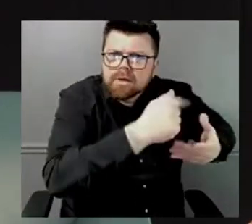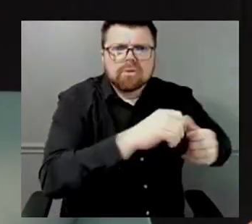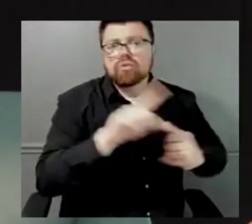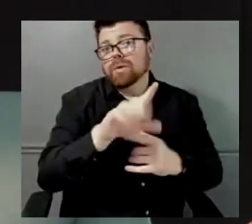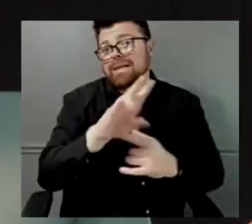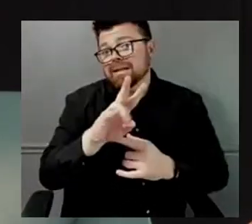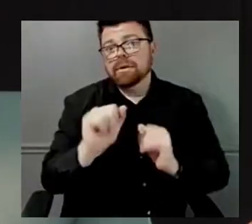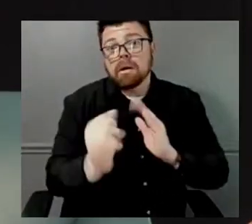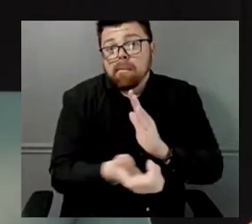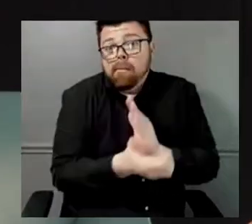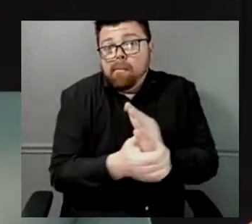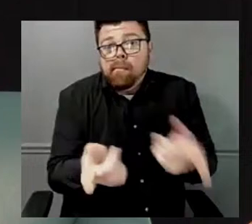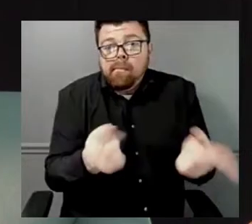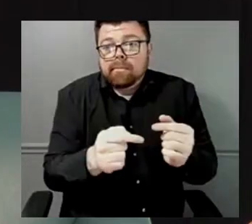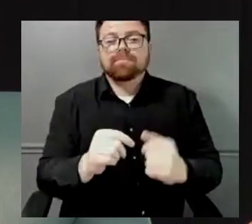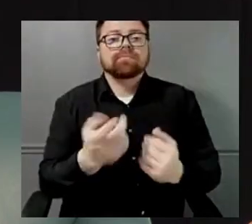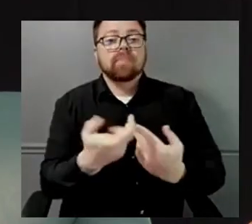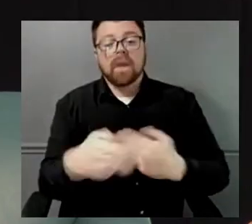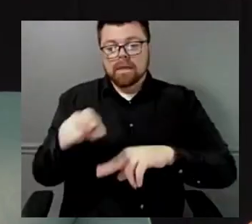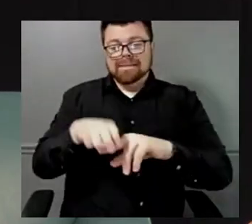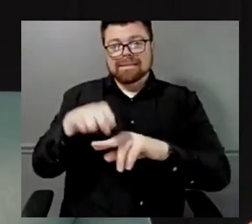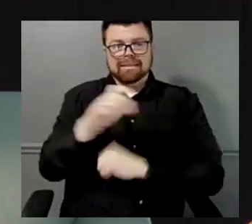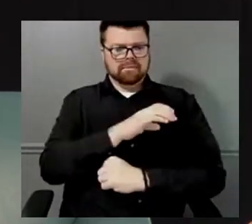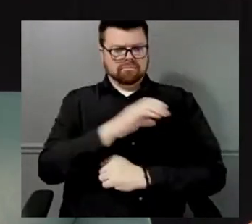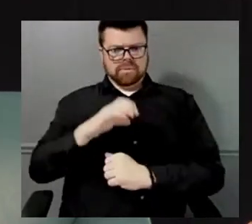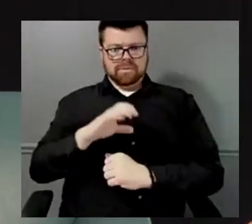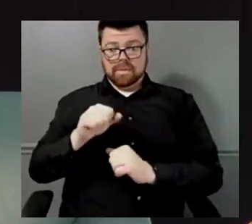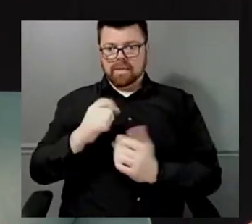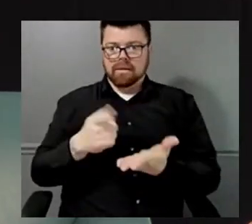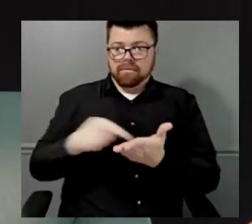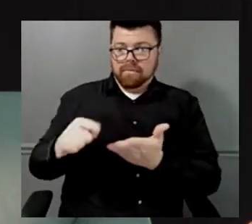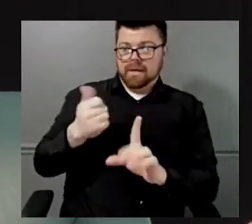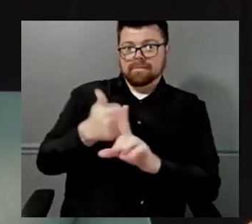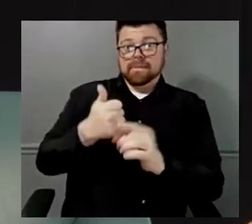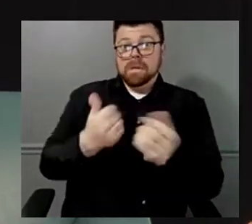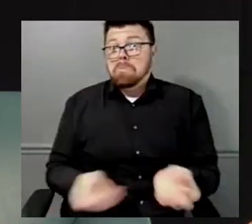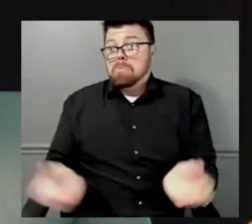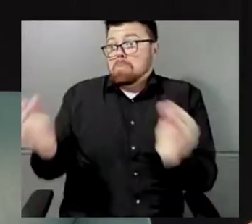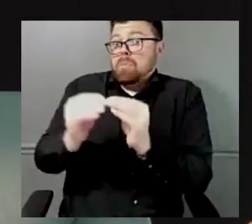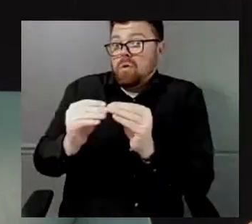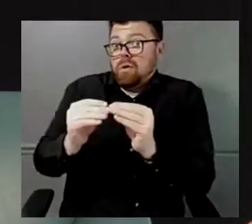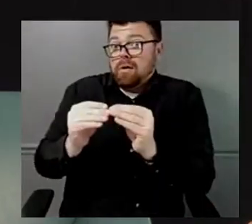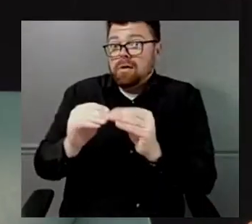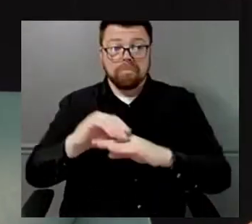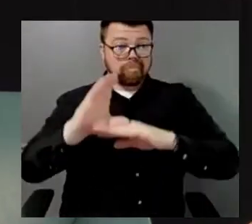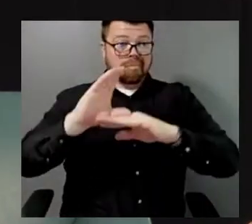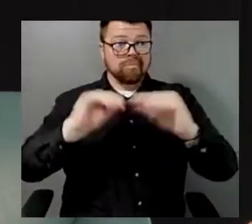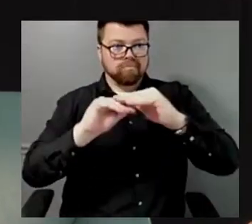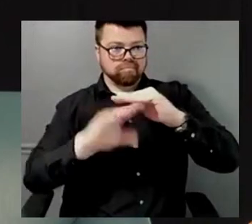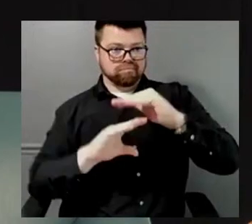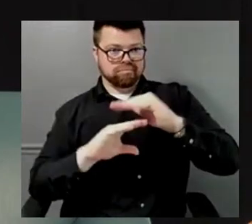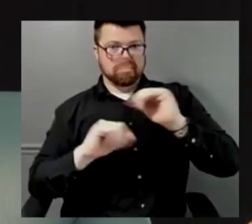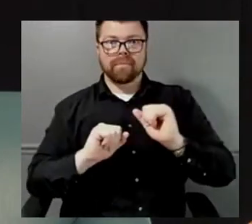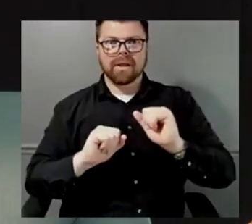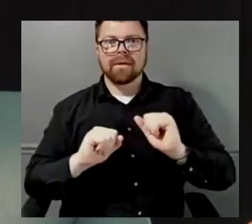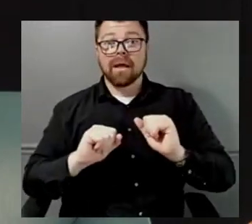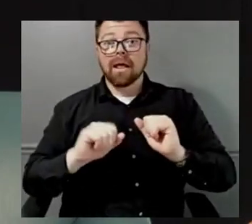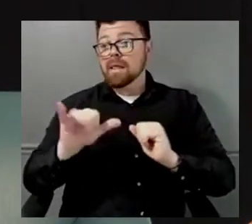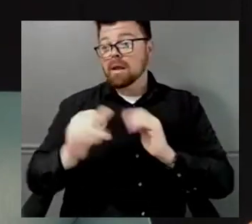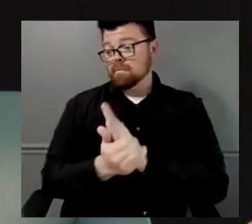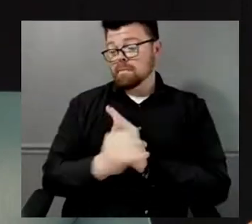sitting Congress cannot give itself a pay raise or a pay cut. That amendment had been proposed by James Madison